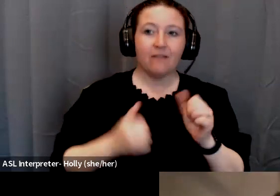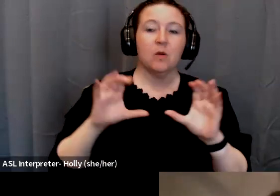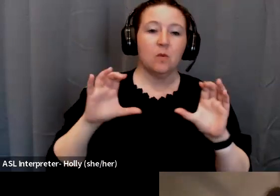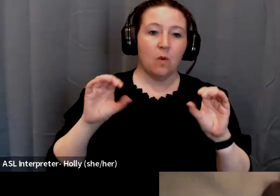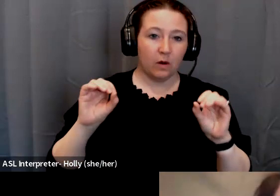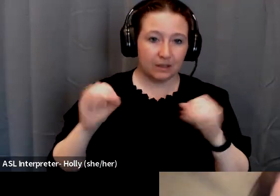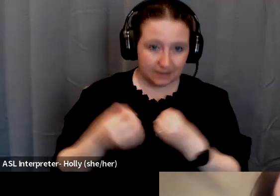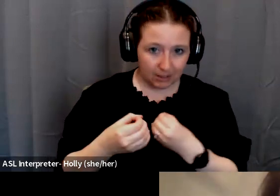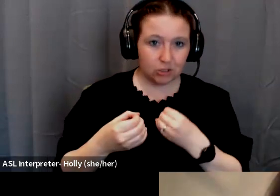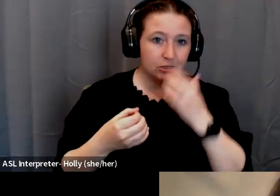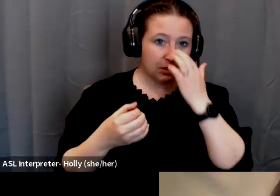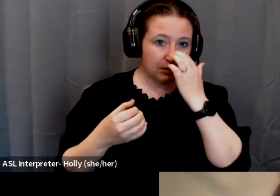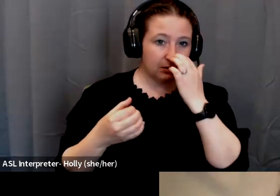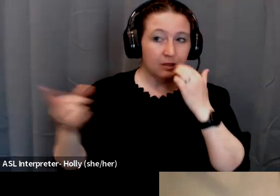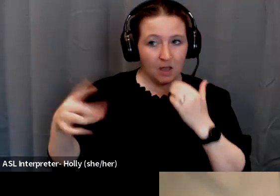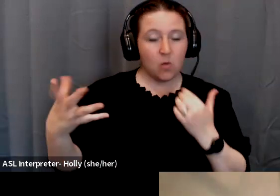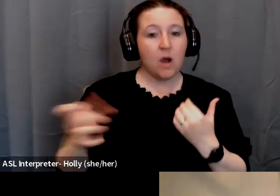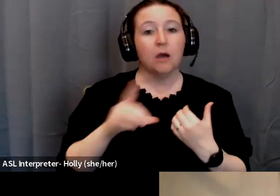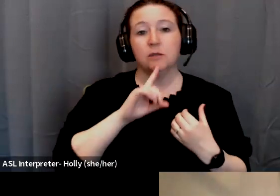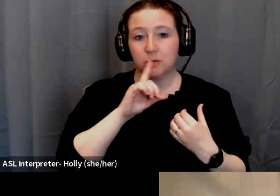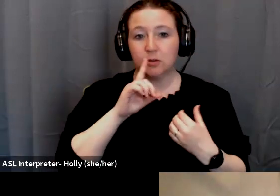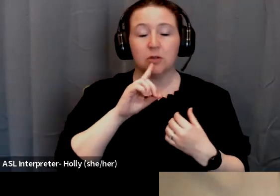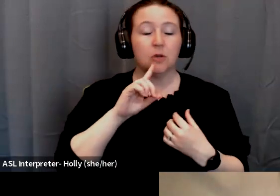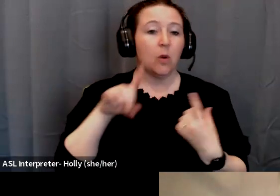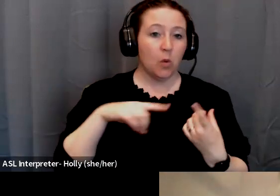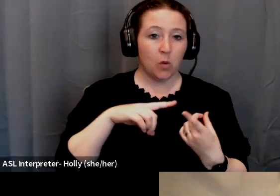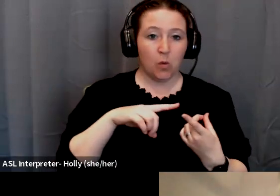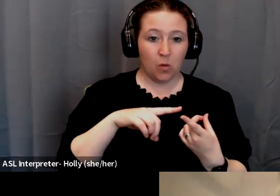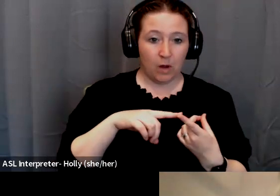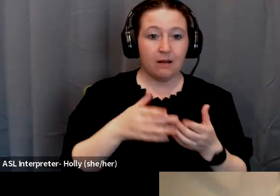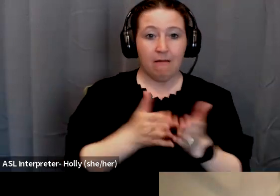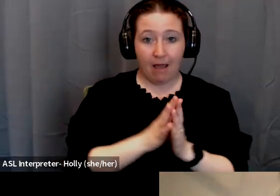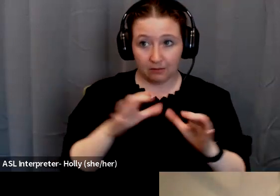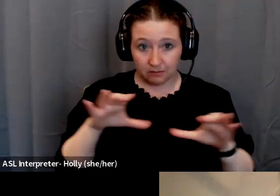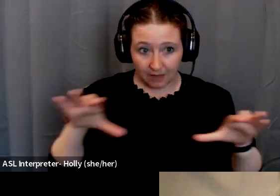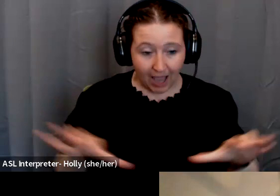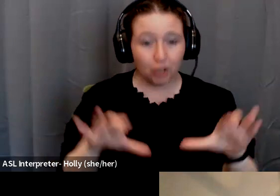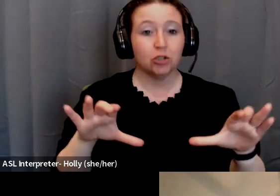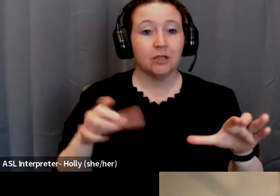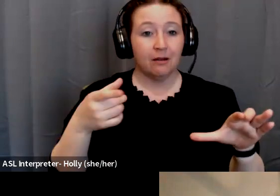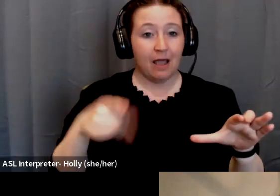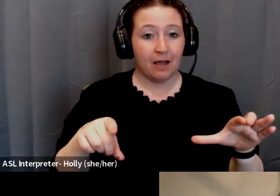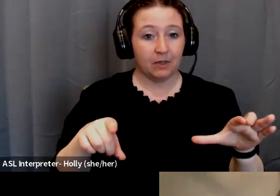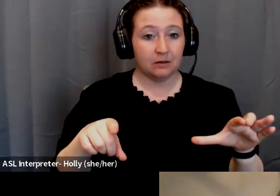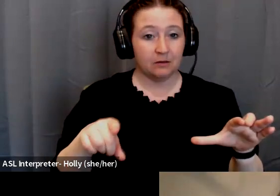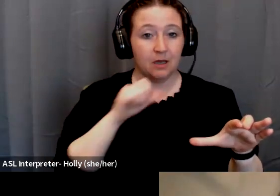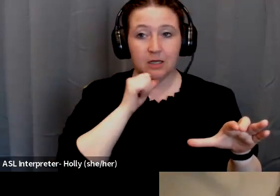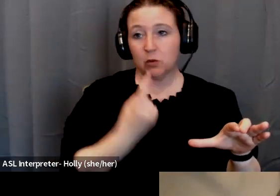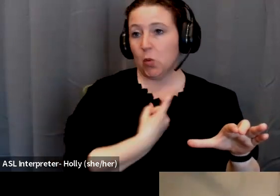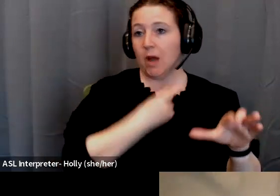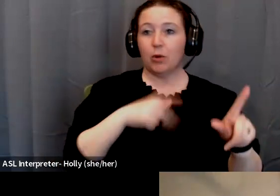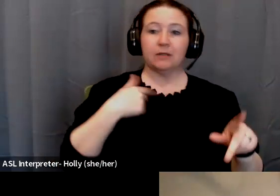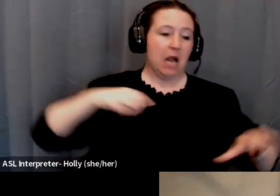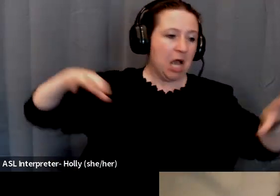organization wants to make sure that when it's being asked to take action, it's not just based on one person's